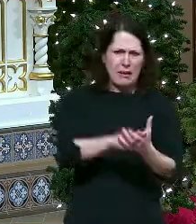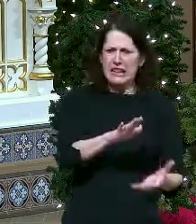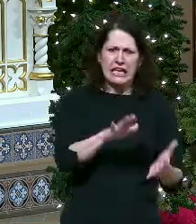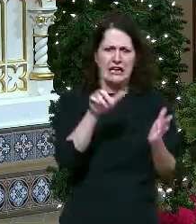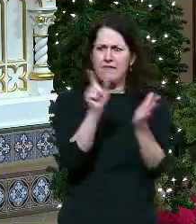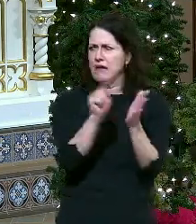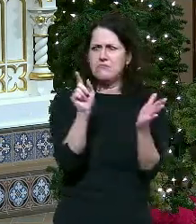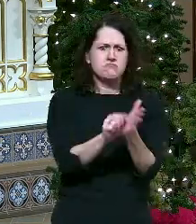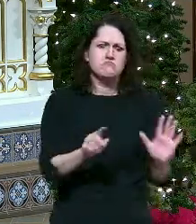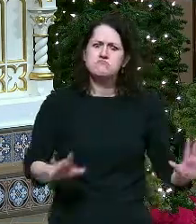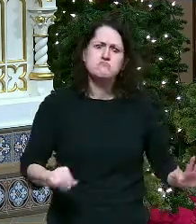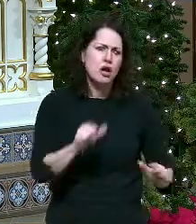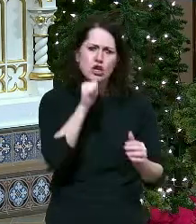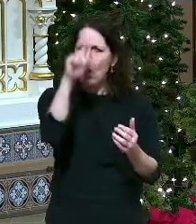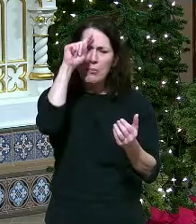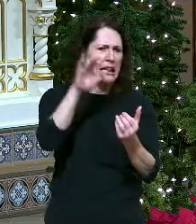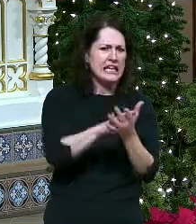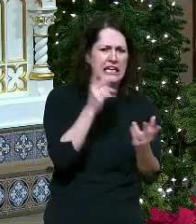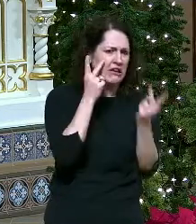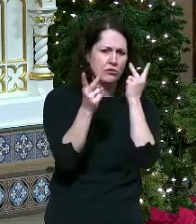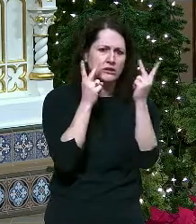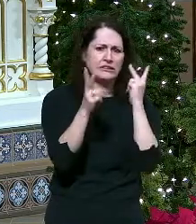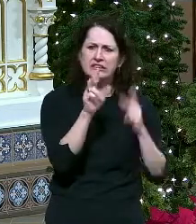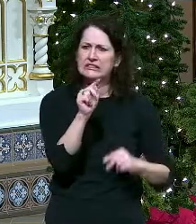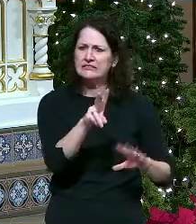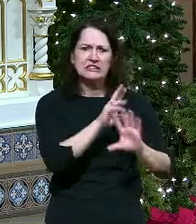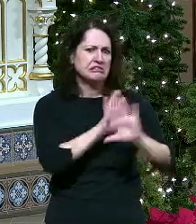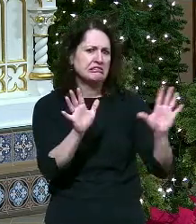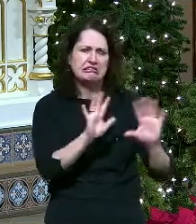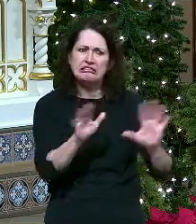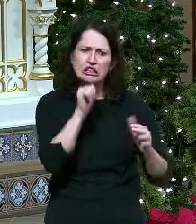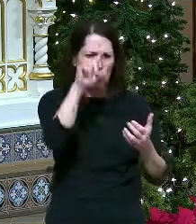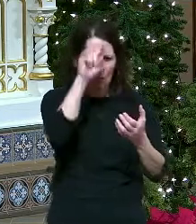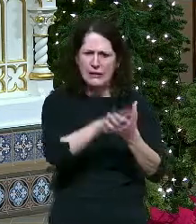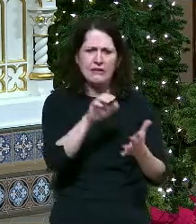in the press. Okay? Don't believe it.